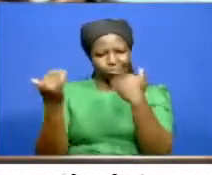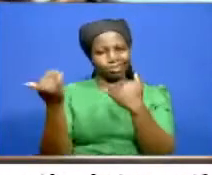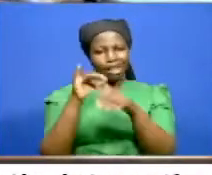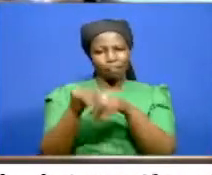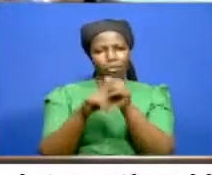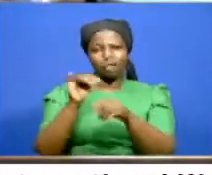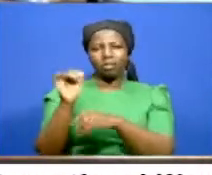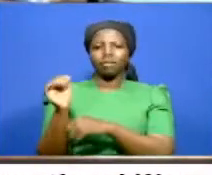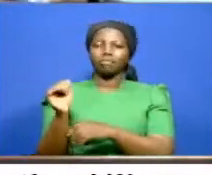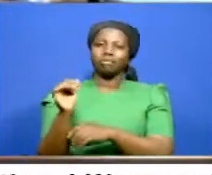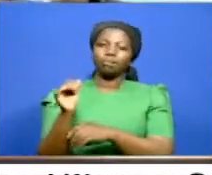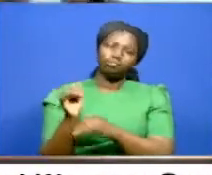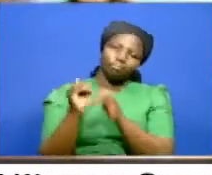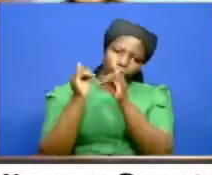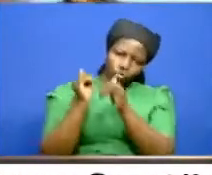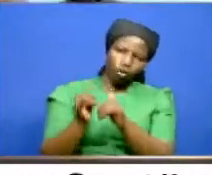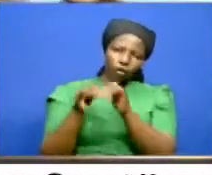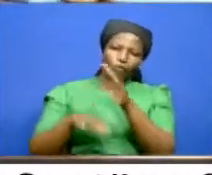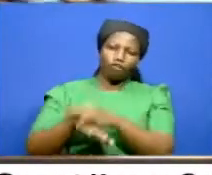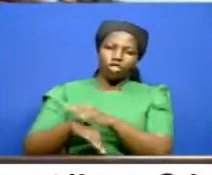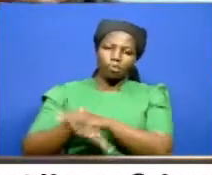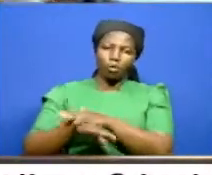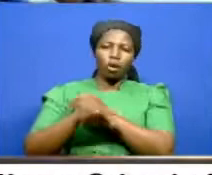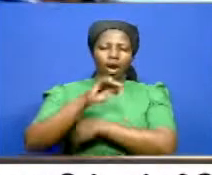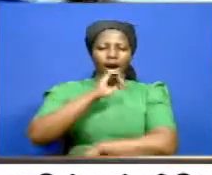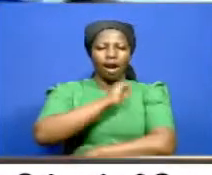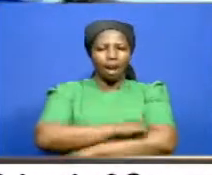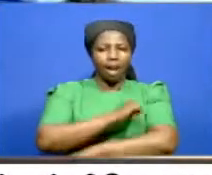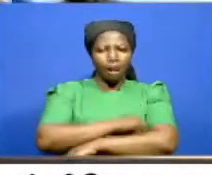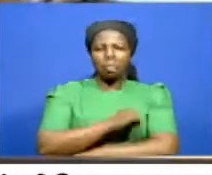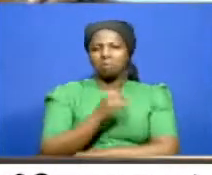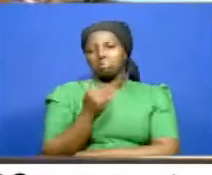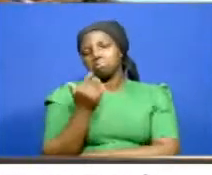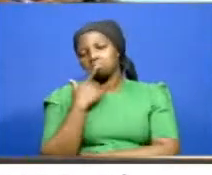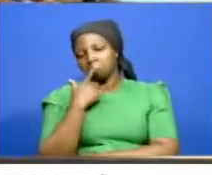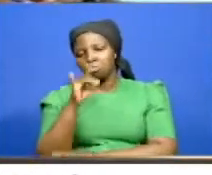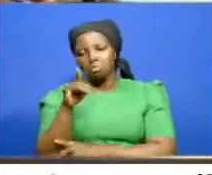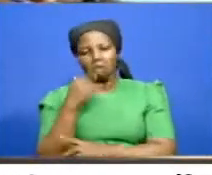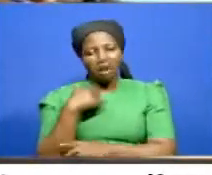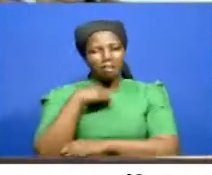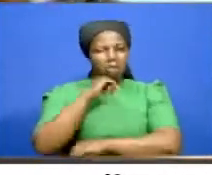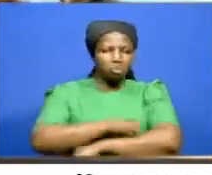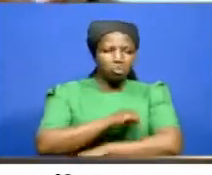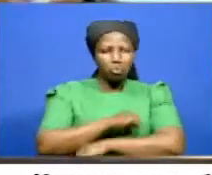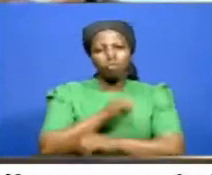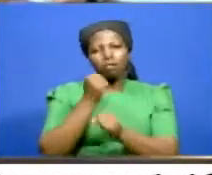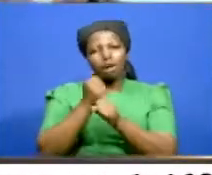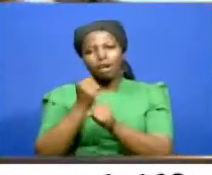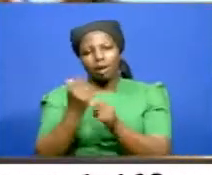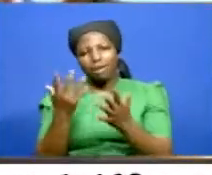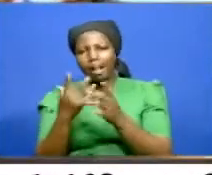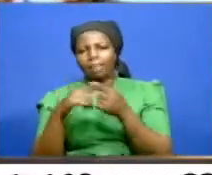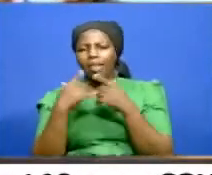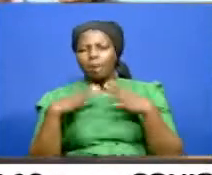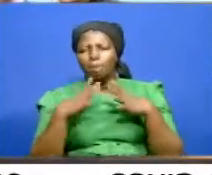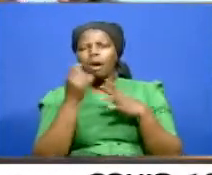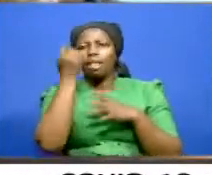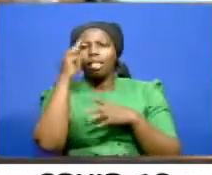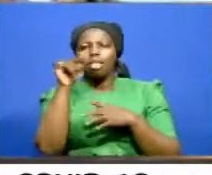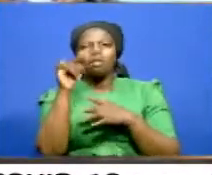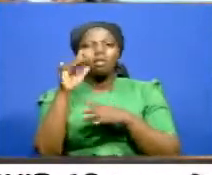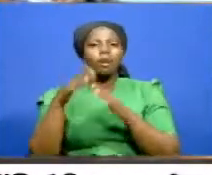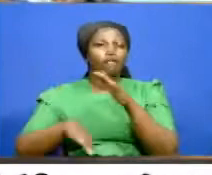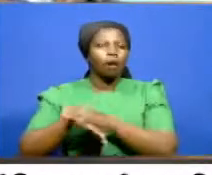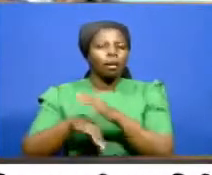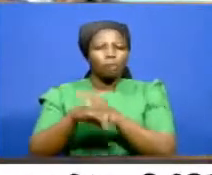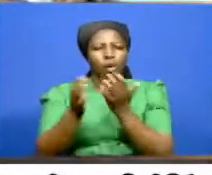I've been told, you know, you have an academy, why mm-hmm. are you working with a different academy and all that? Uh-huh. But people are not understanding this football business at the end of the day.